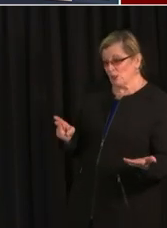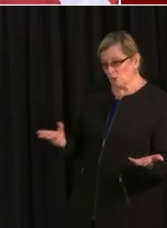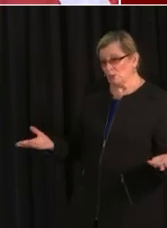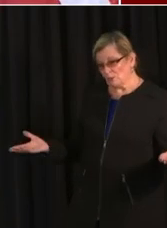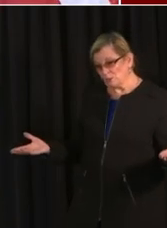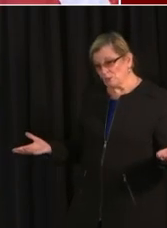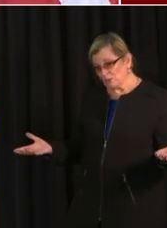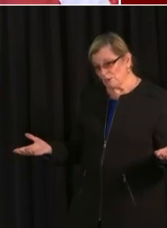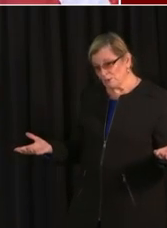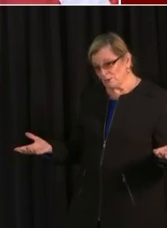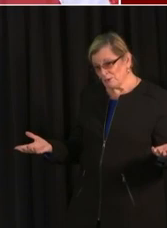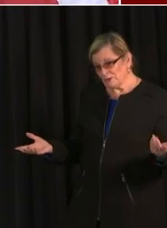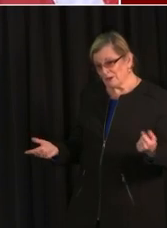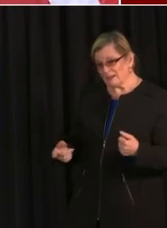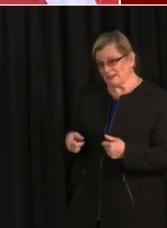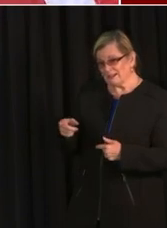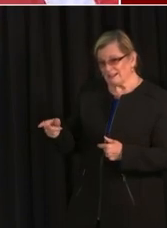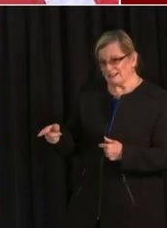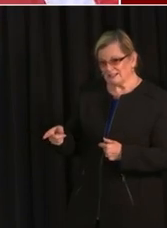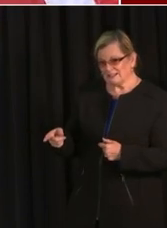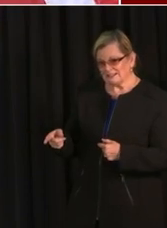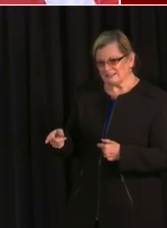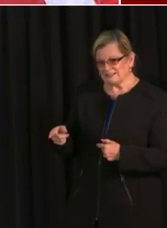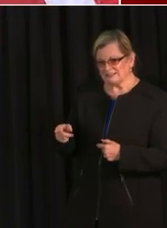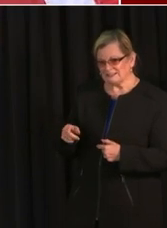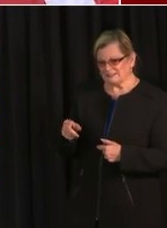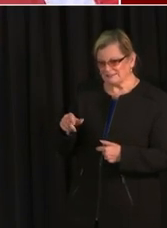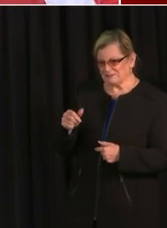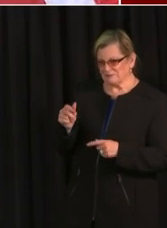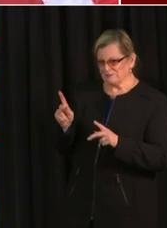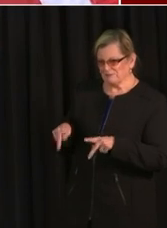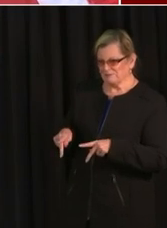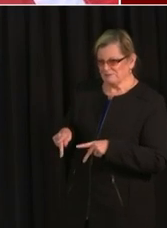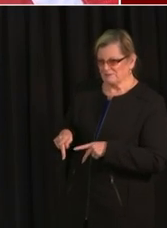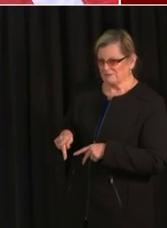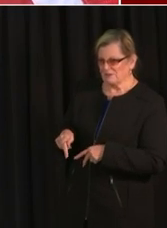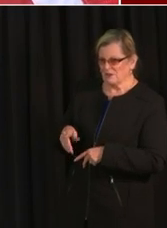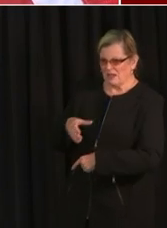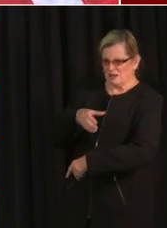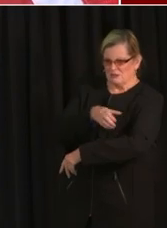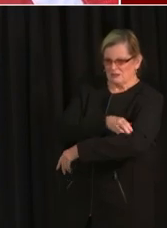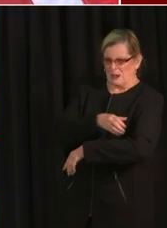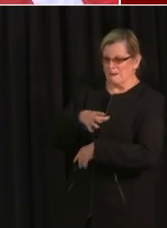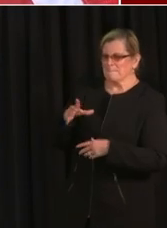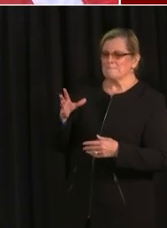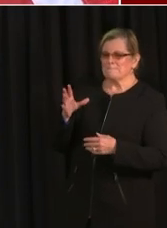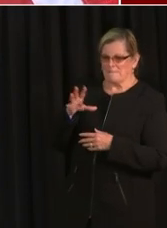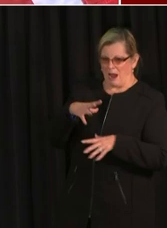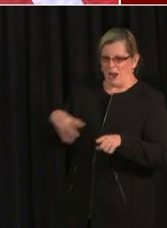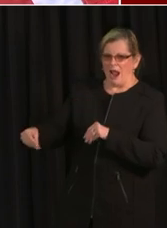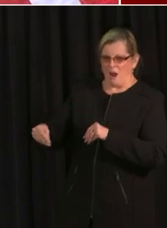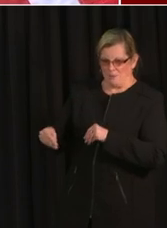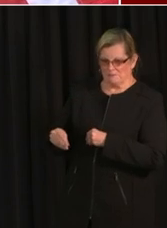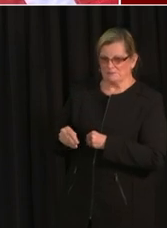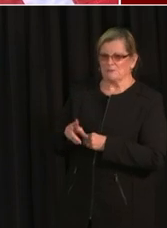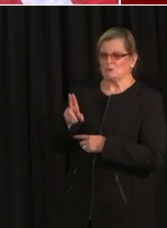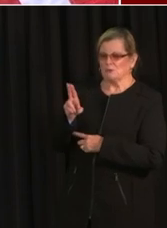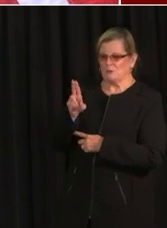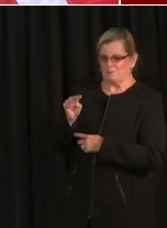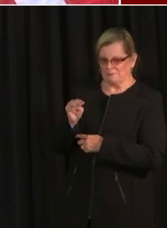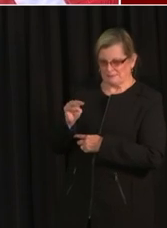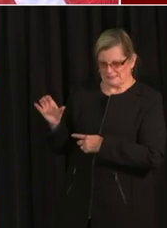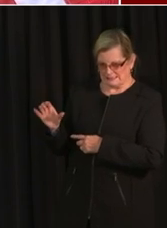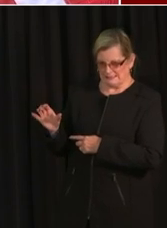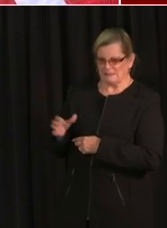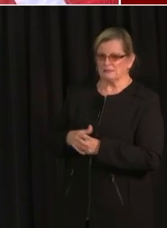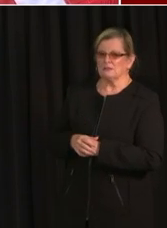Yes. We're reporting on a power outage at United Medical Center in Southeast DC, that ICU patients are being moved. Can you all discuss